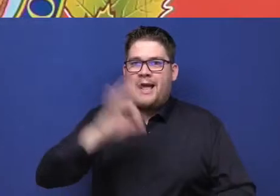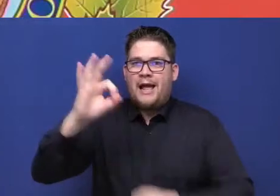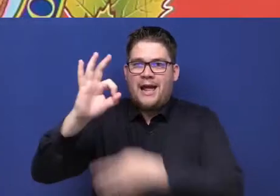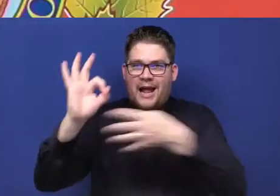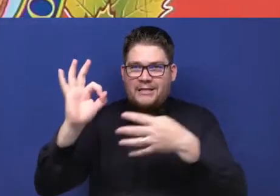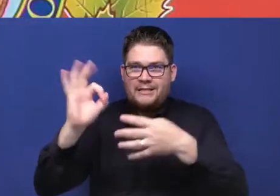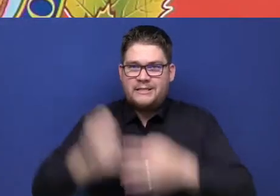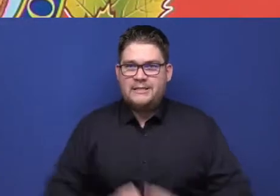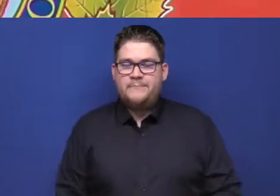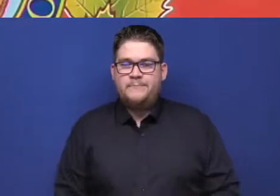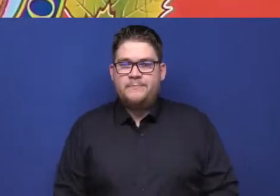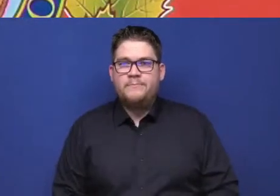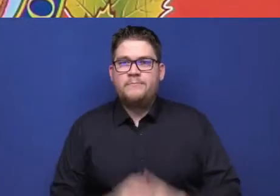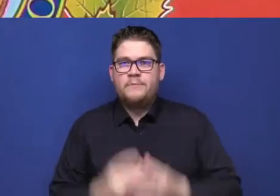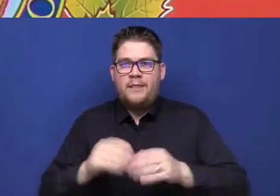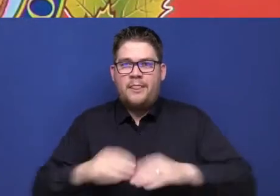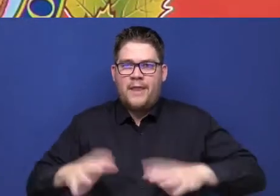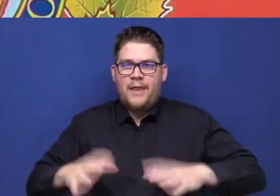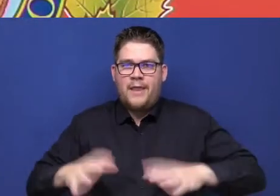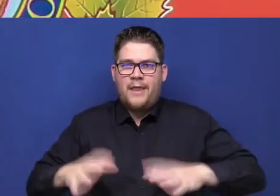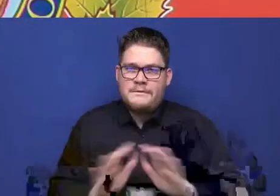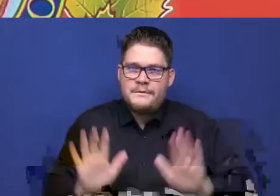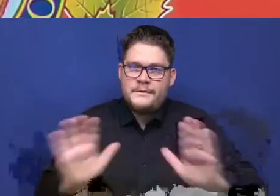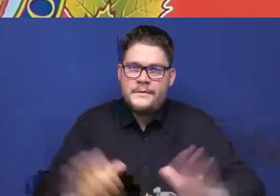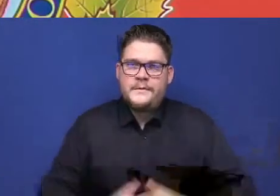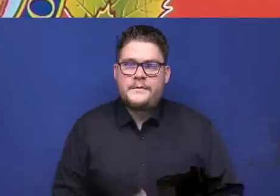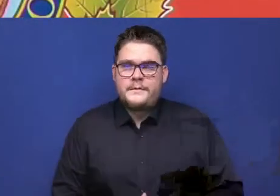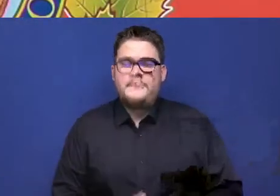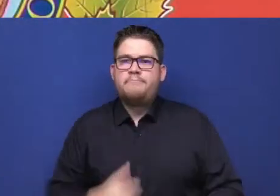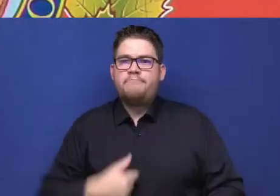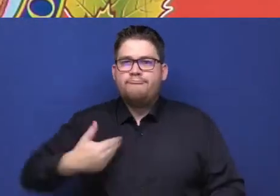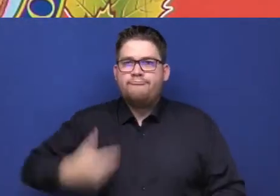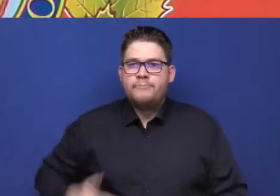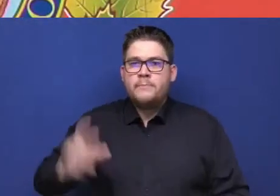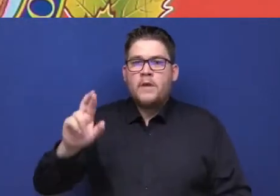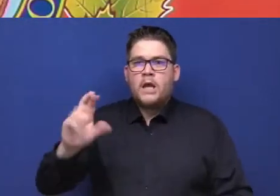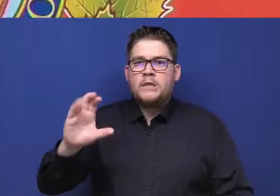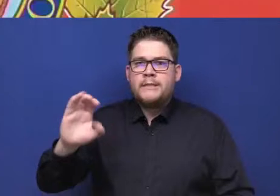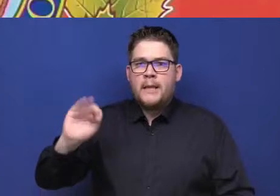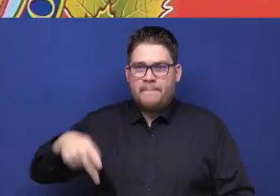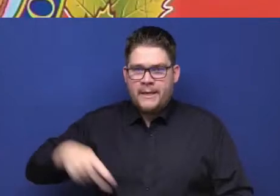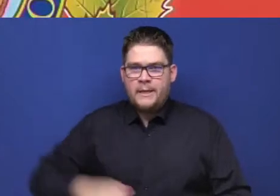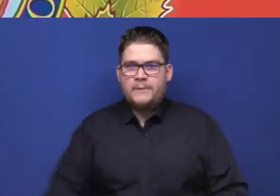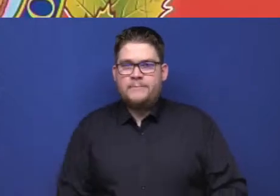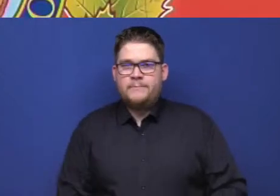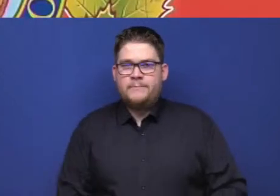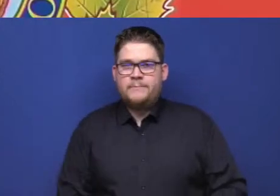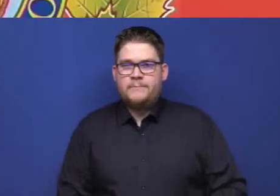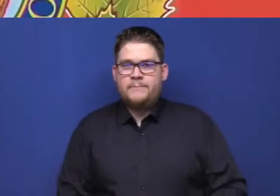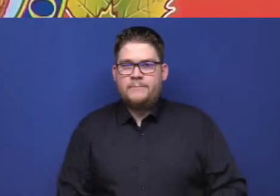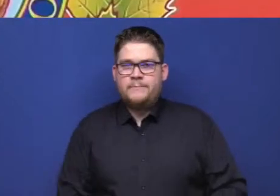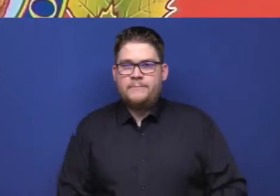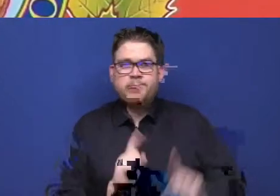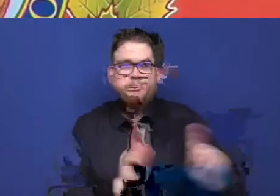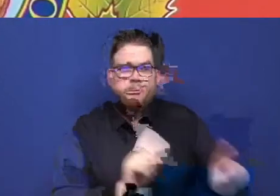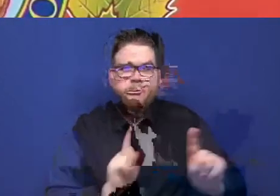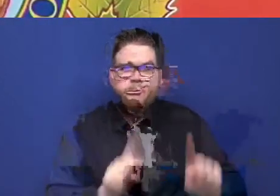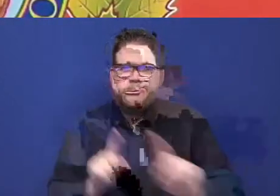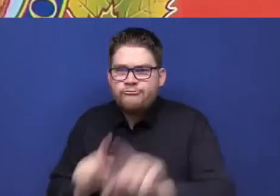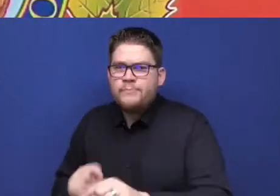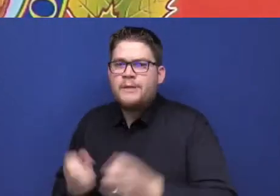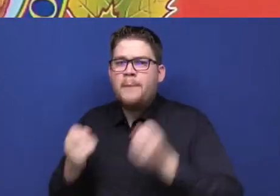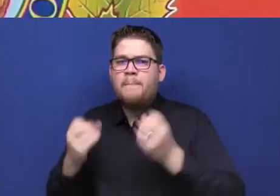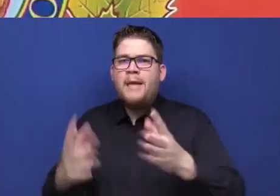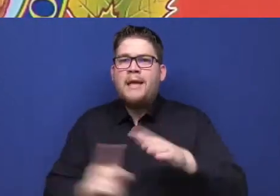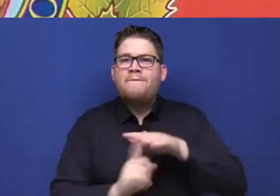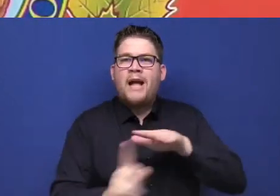including those in the central and interior Okanagan, but we're not only the police of jurisdiction, but we're also the provincial police force. And in saying